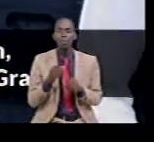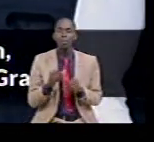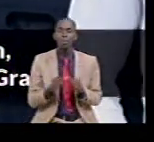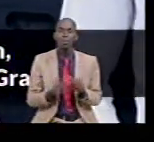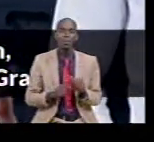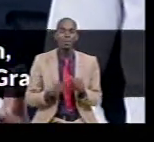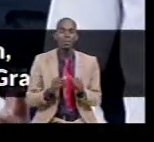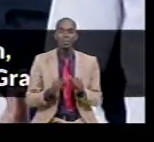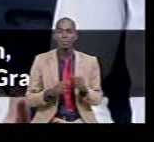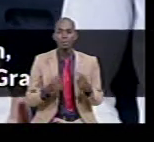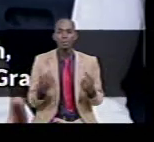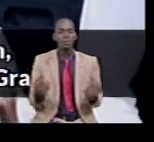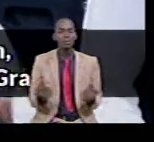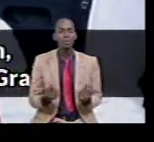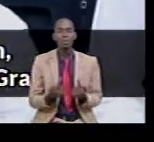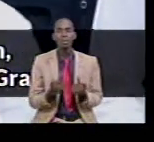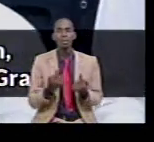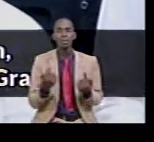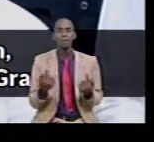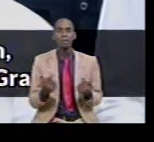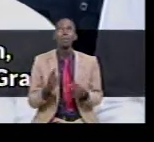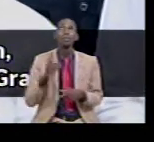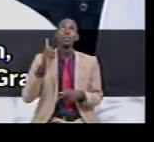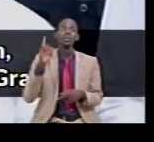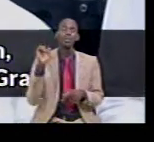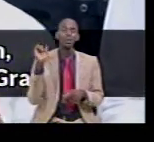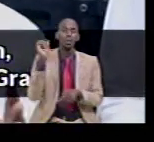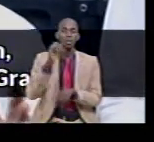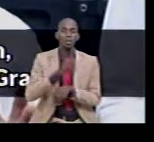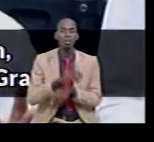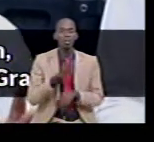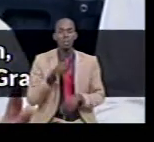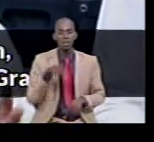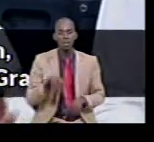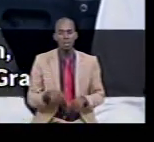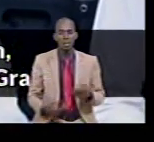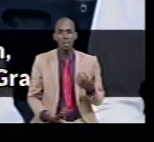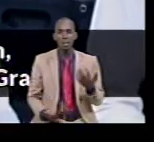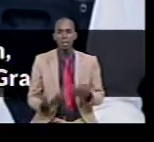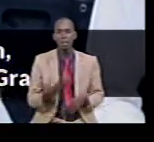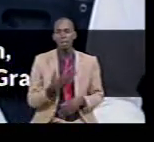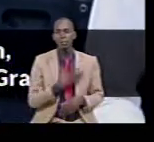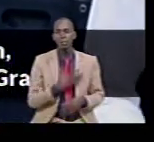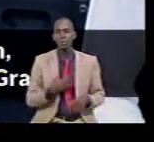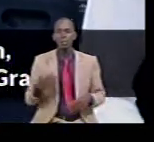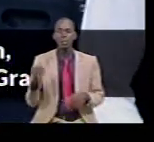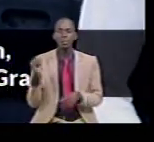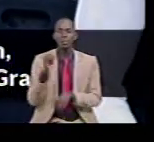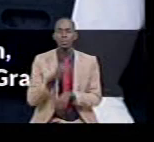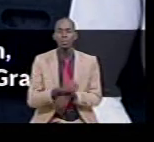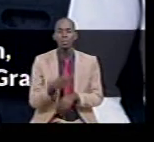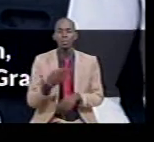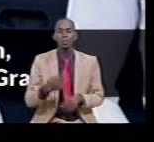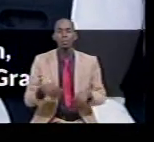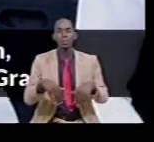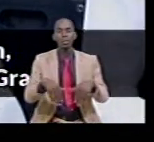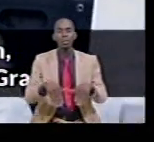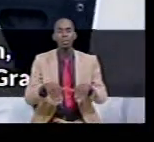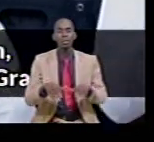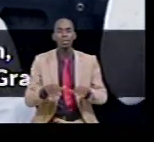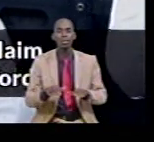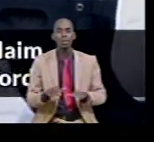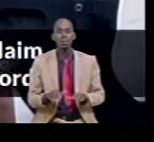every sin, he conquers hell and defeats the